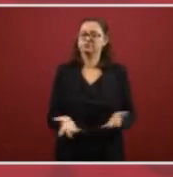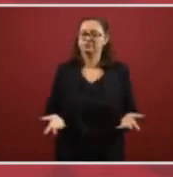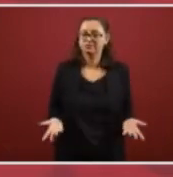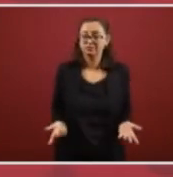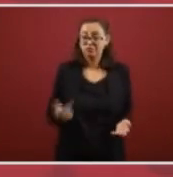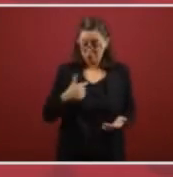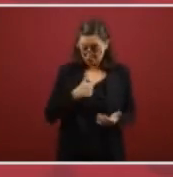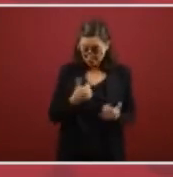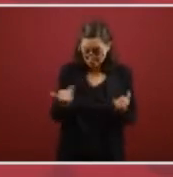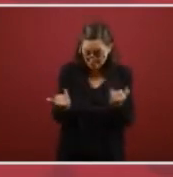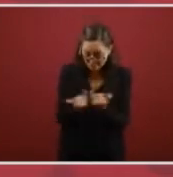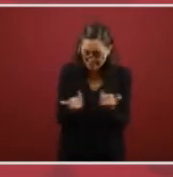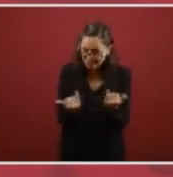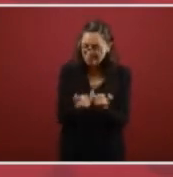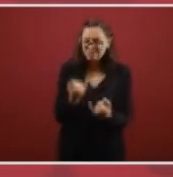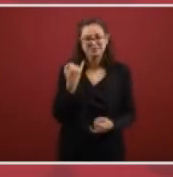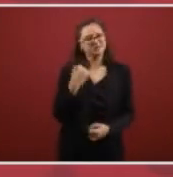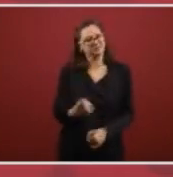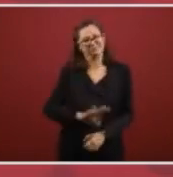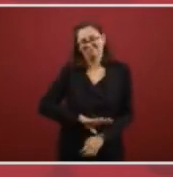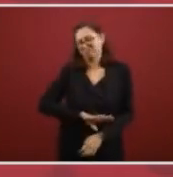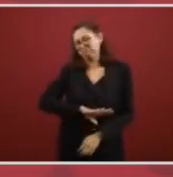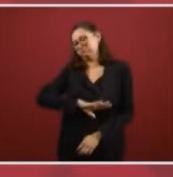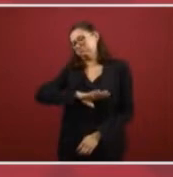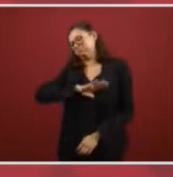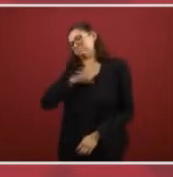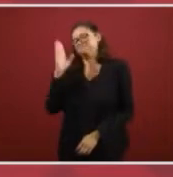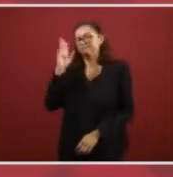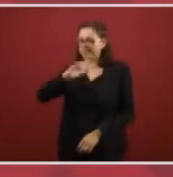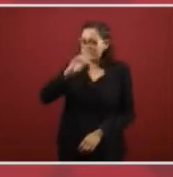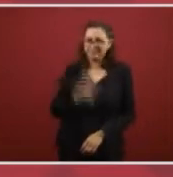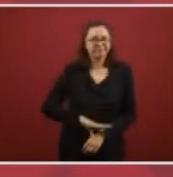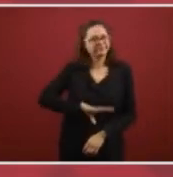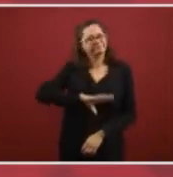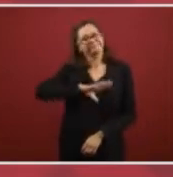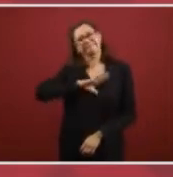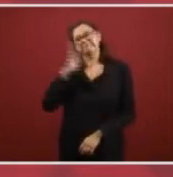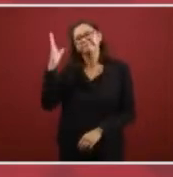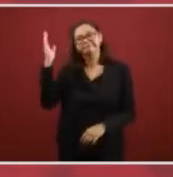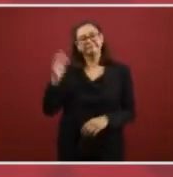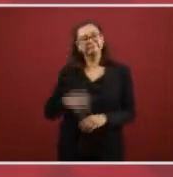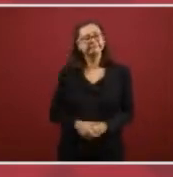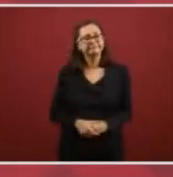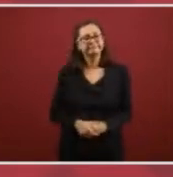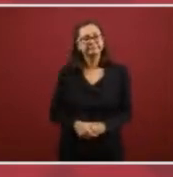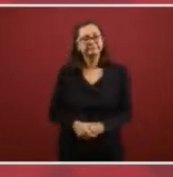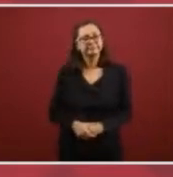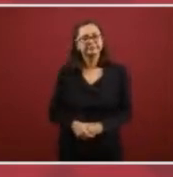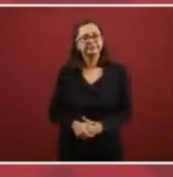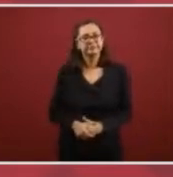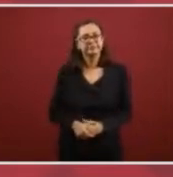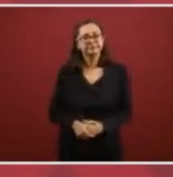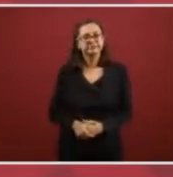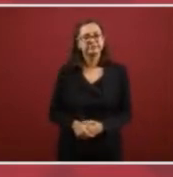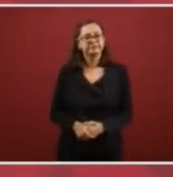don't tell me that, like that's the same, because that makes me angry, heats me up.